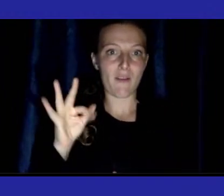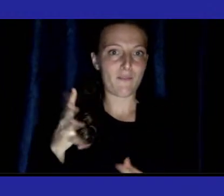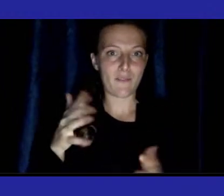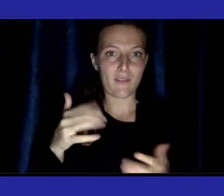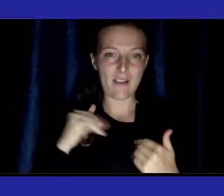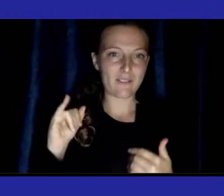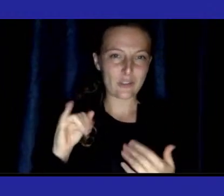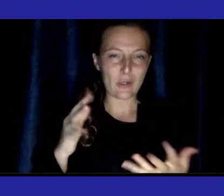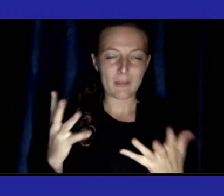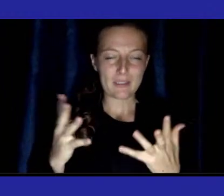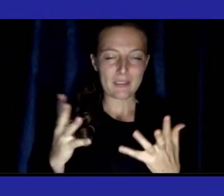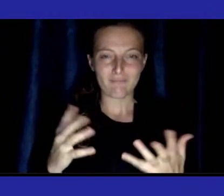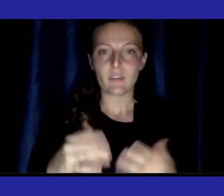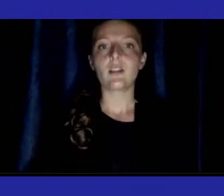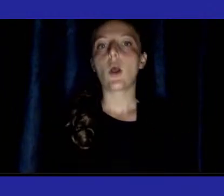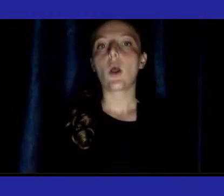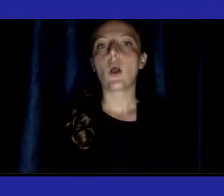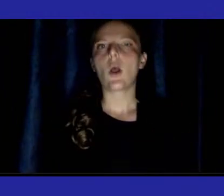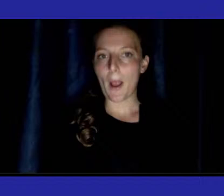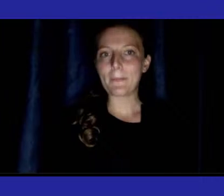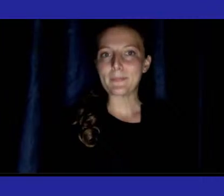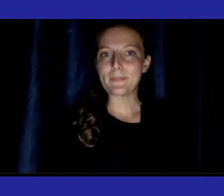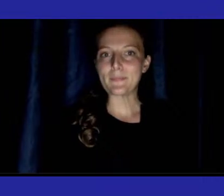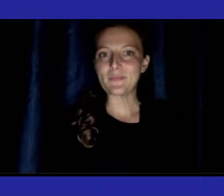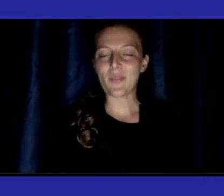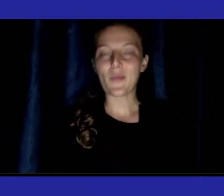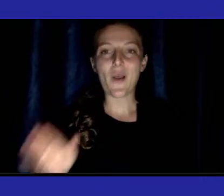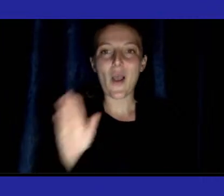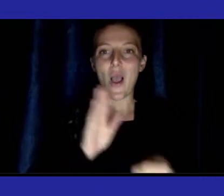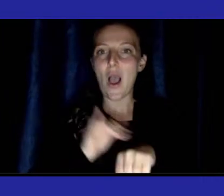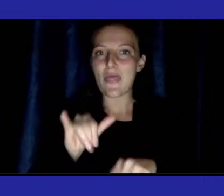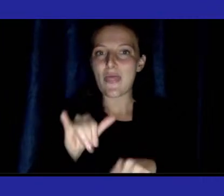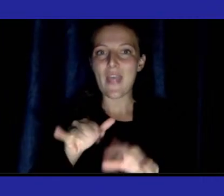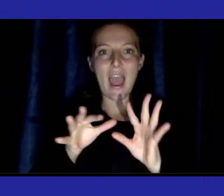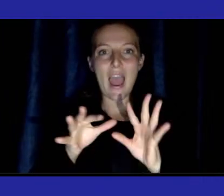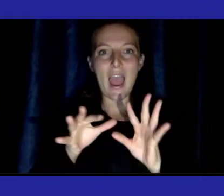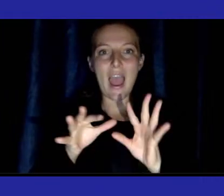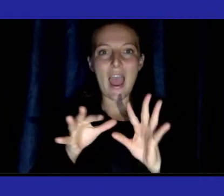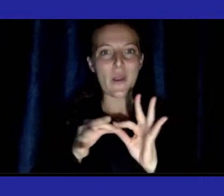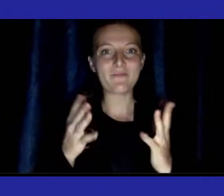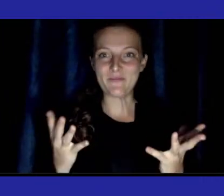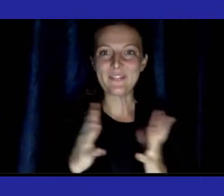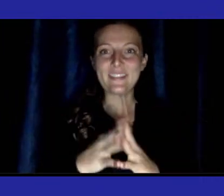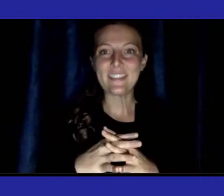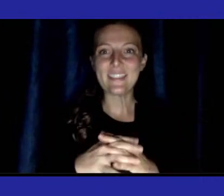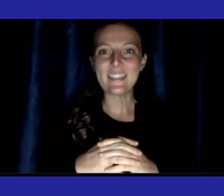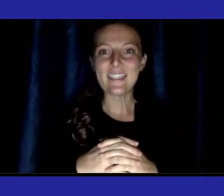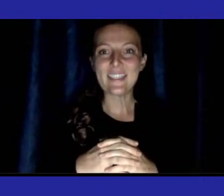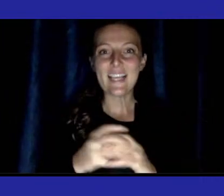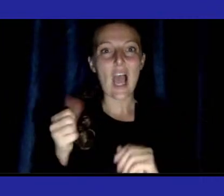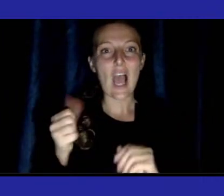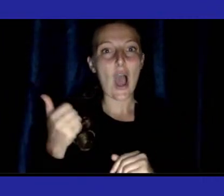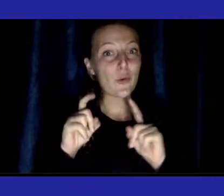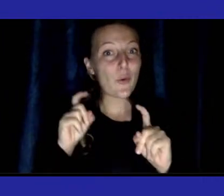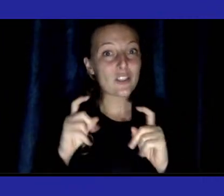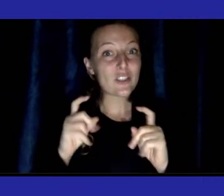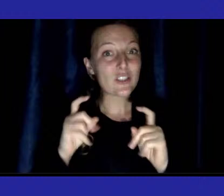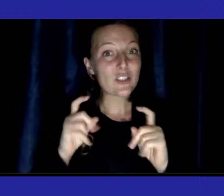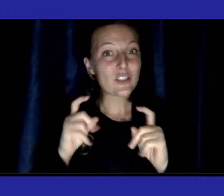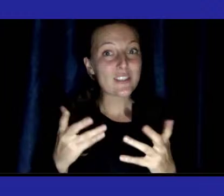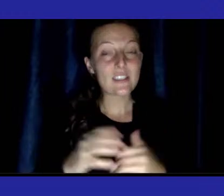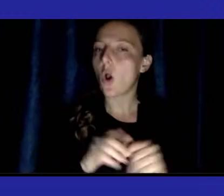Okay. Well, on that note, any other questions for the I guess members? I was also thinking about giving